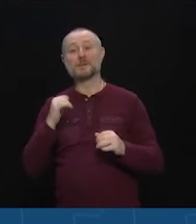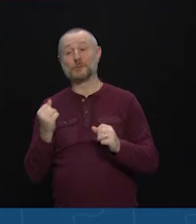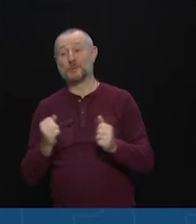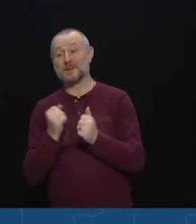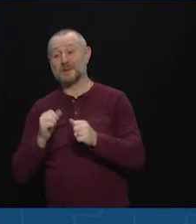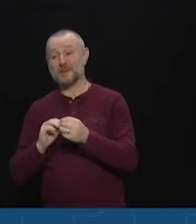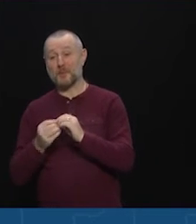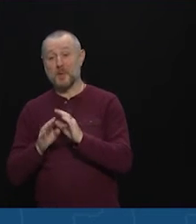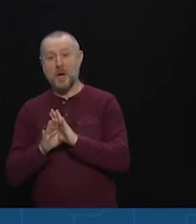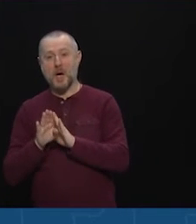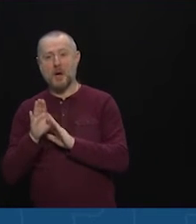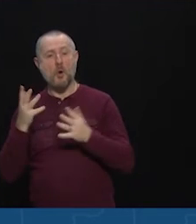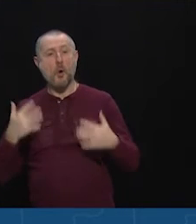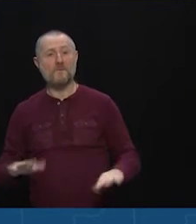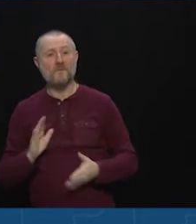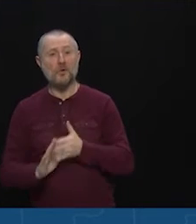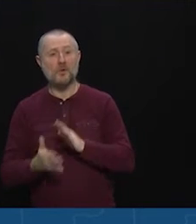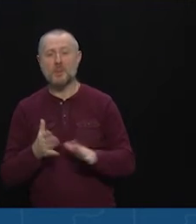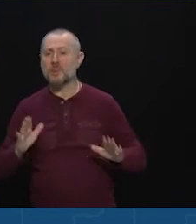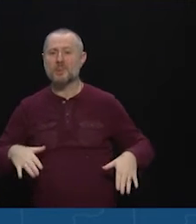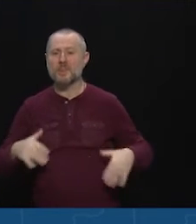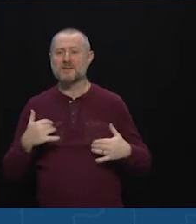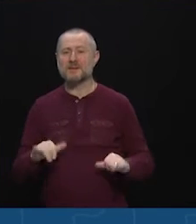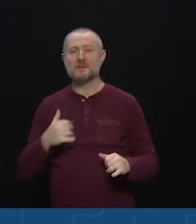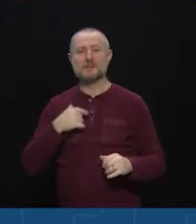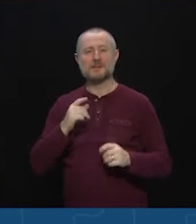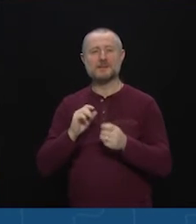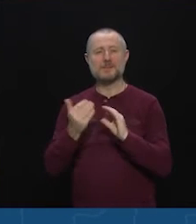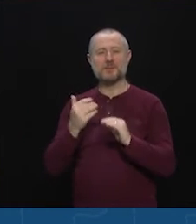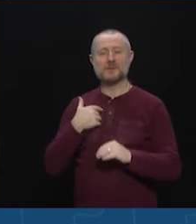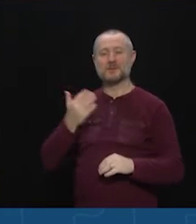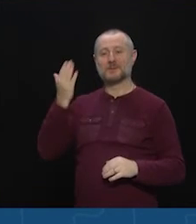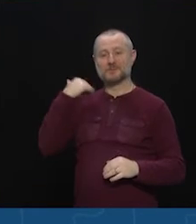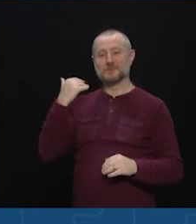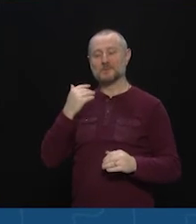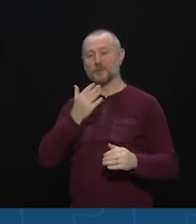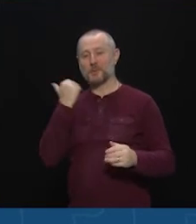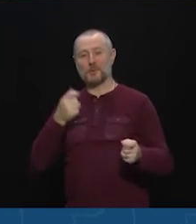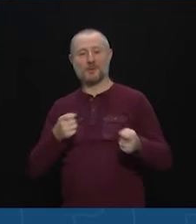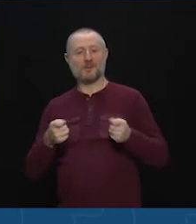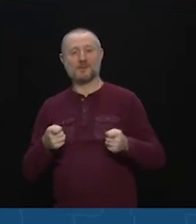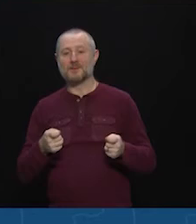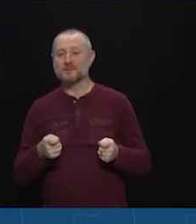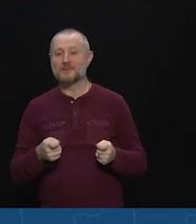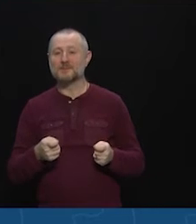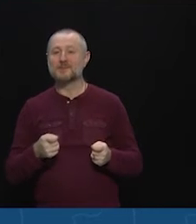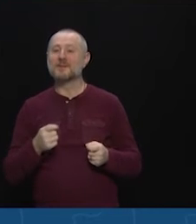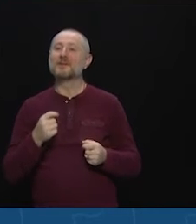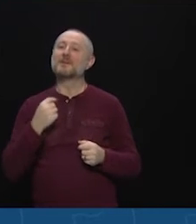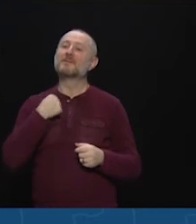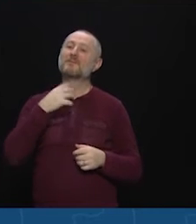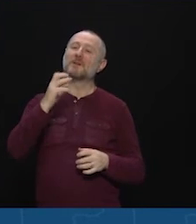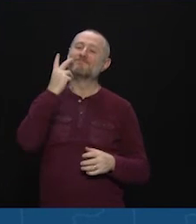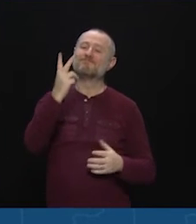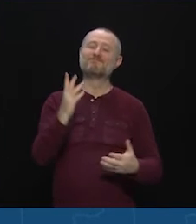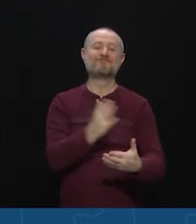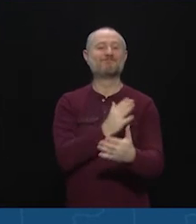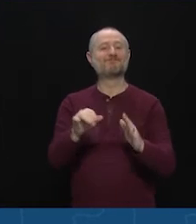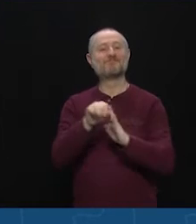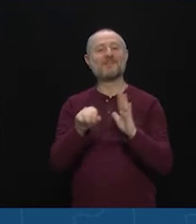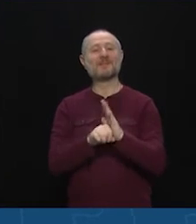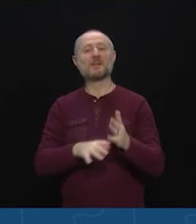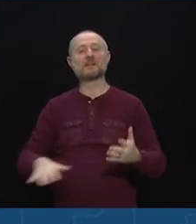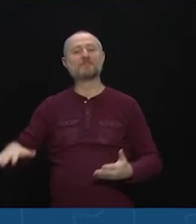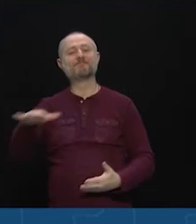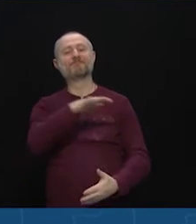are far better positioned to deal with it. And what I see as I study the trends statewide is that upstate is lagging behind. We had a